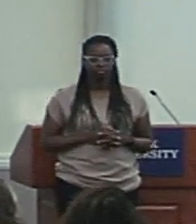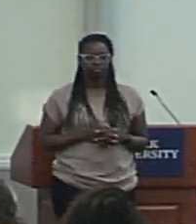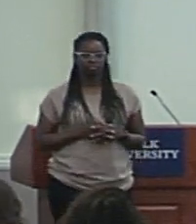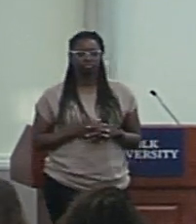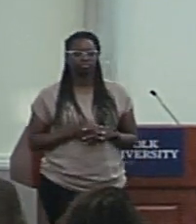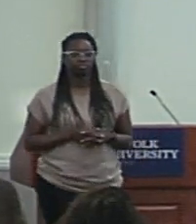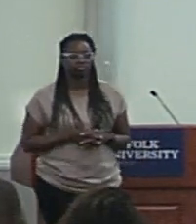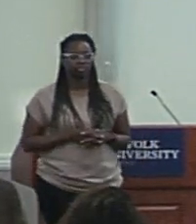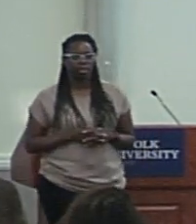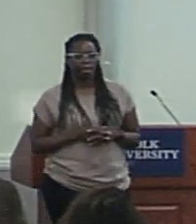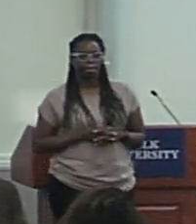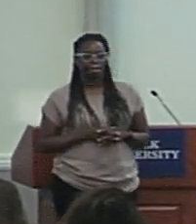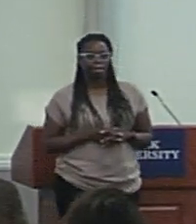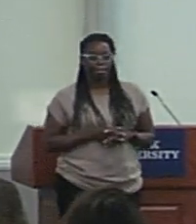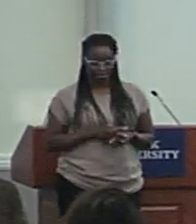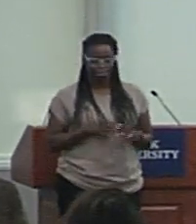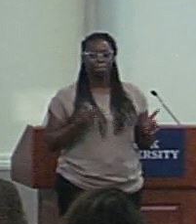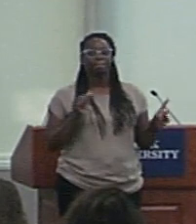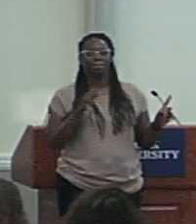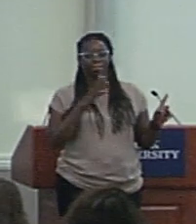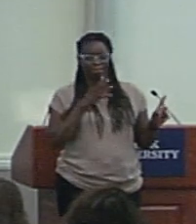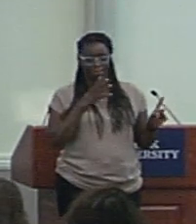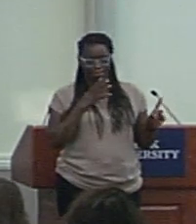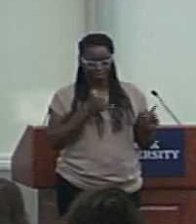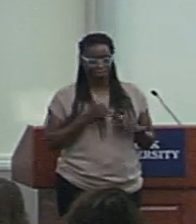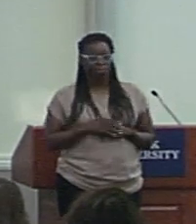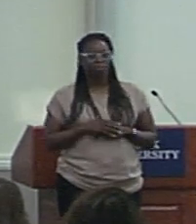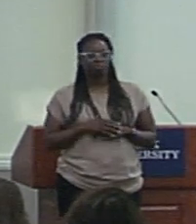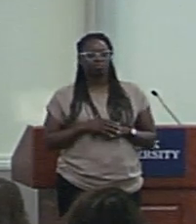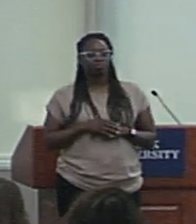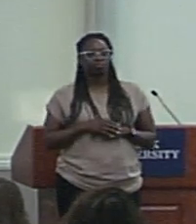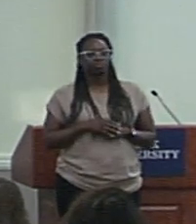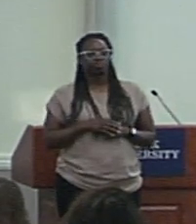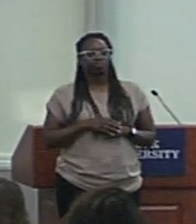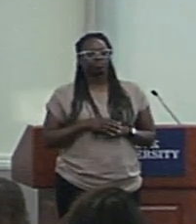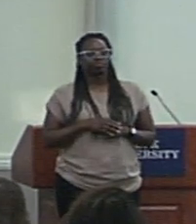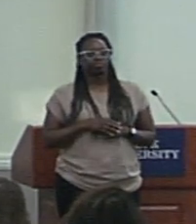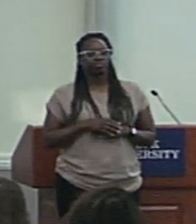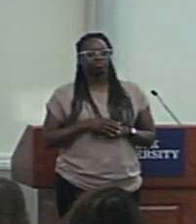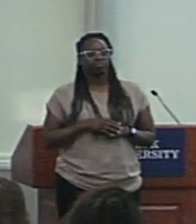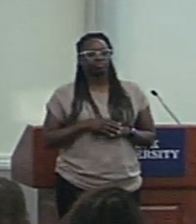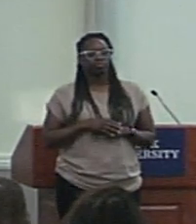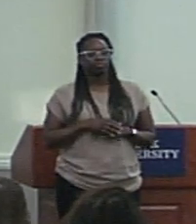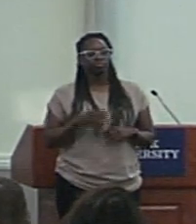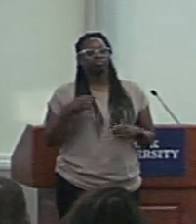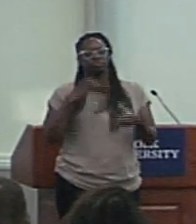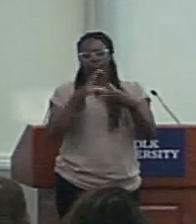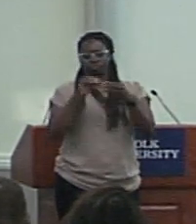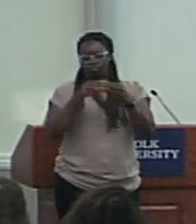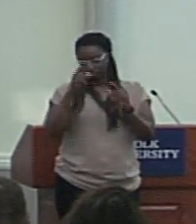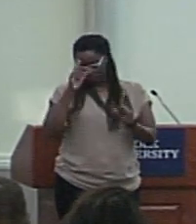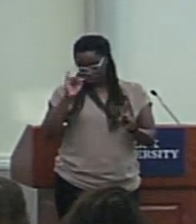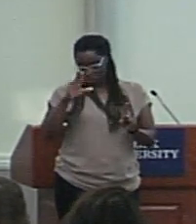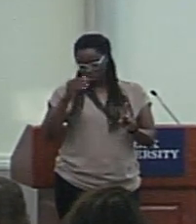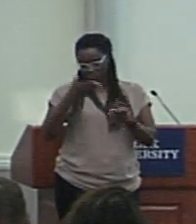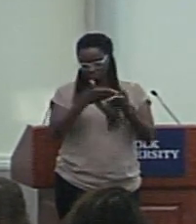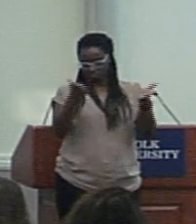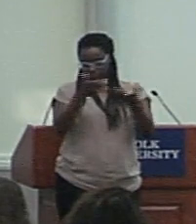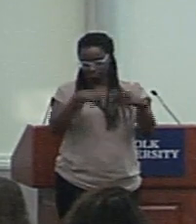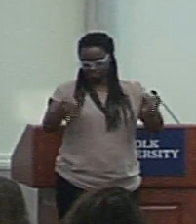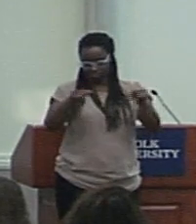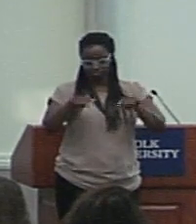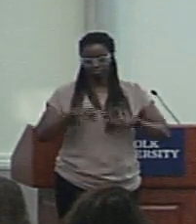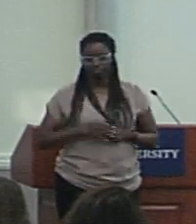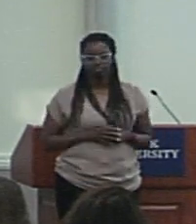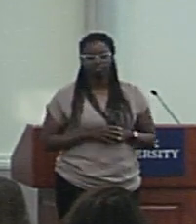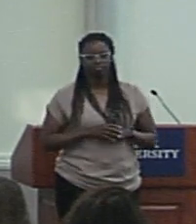Yes, hi. My comment is for Mayor Wu and everyone in the room. I just wanted to address